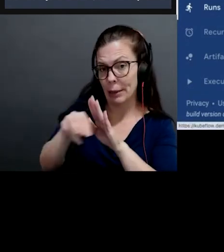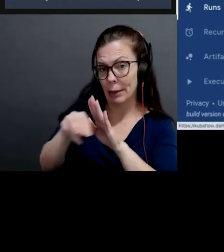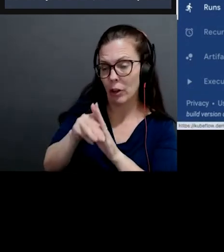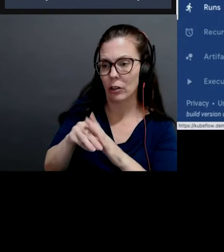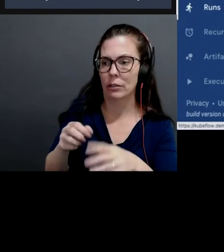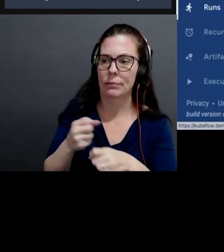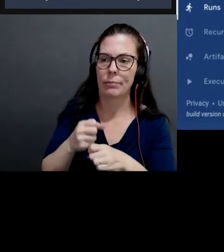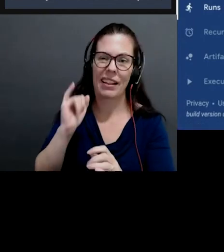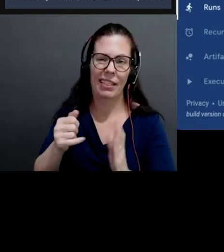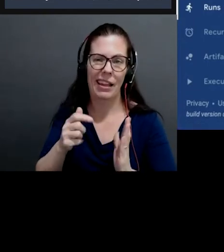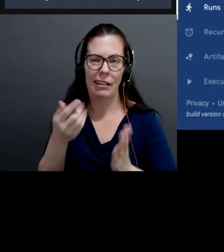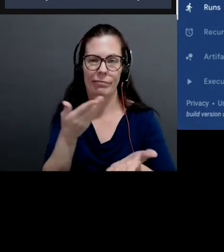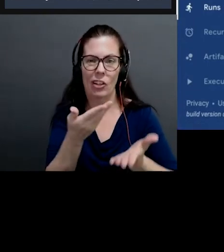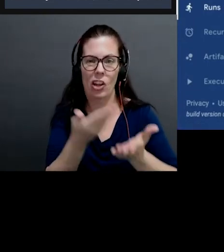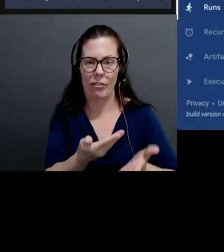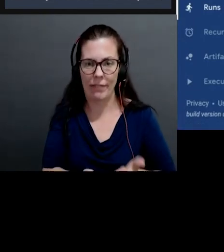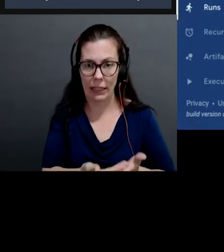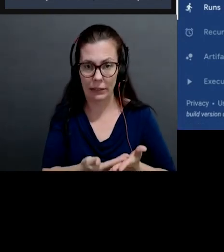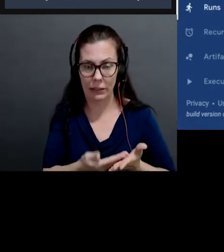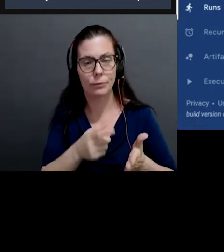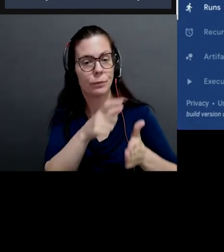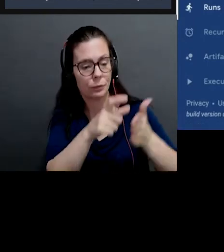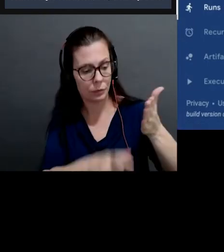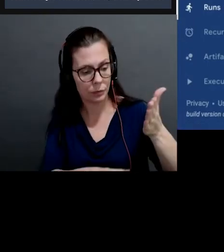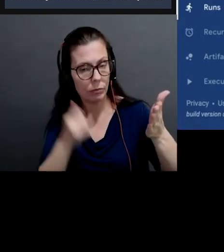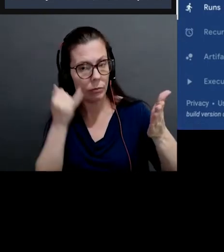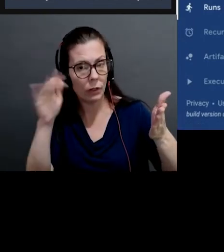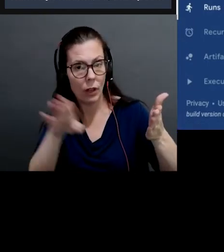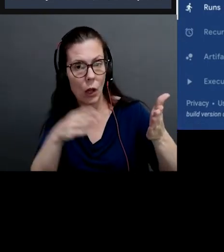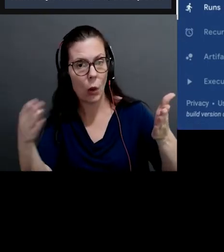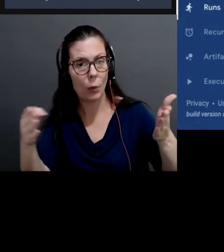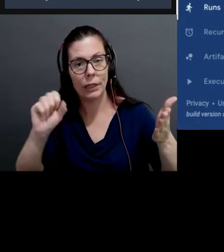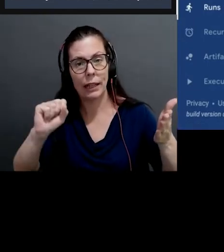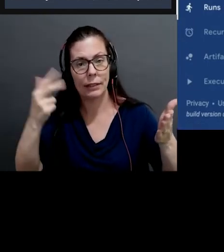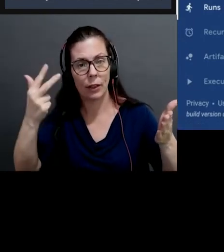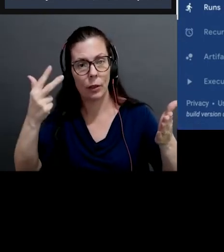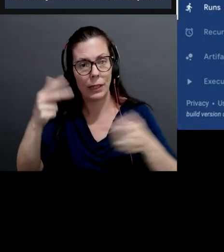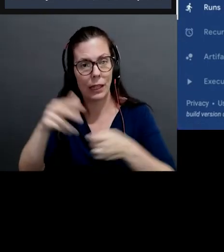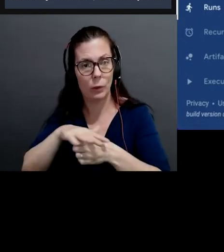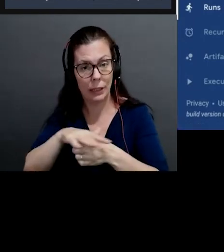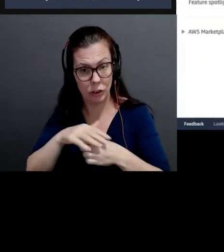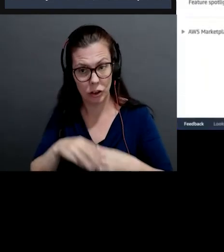artifact. And if I open up my S3 location,